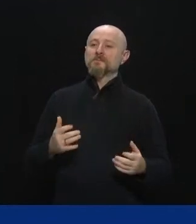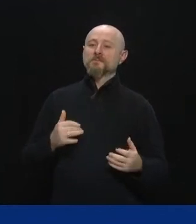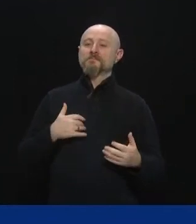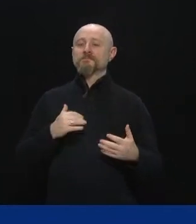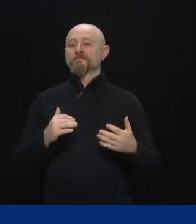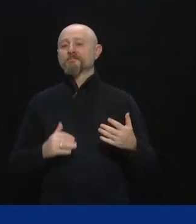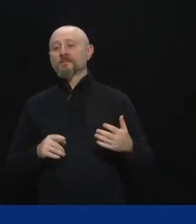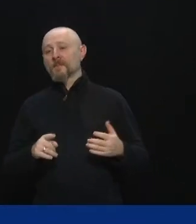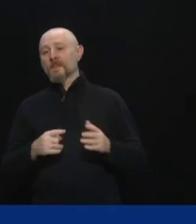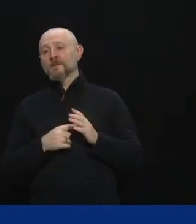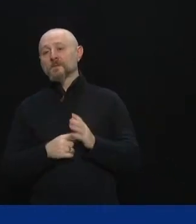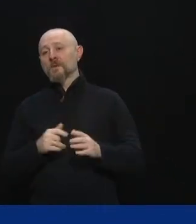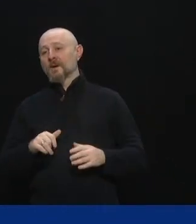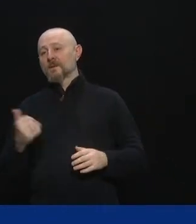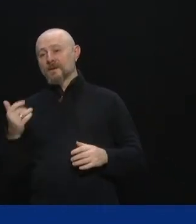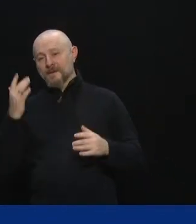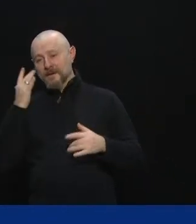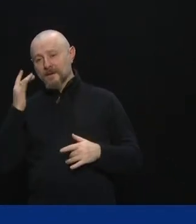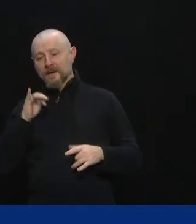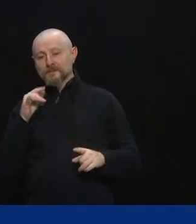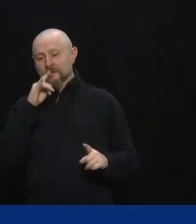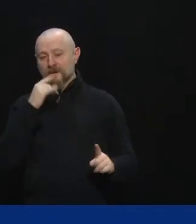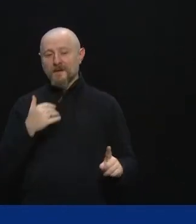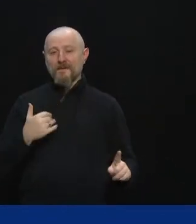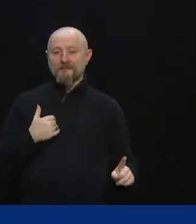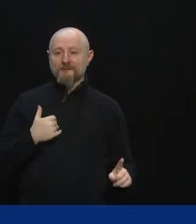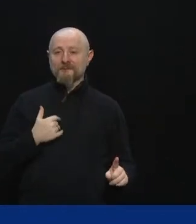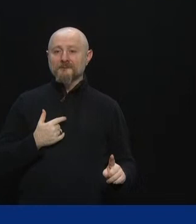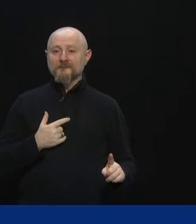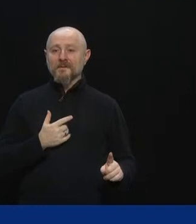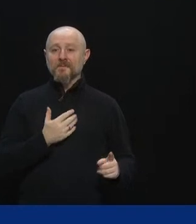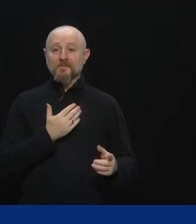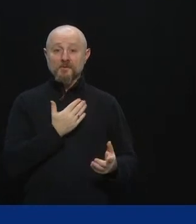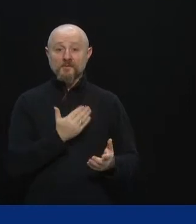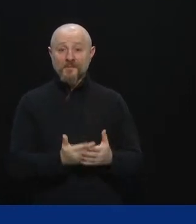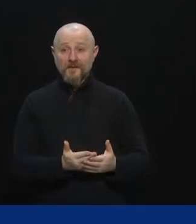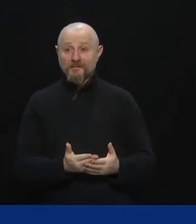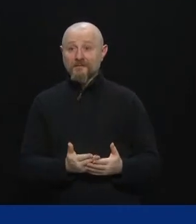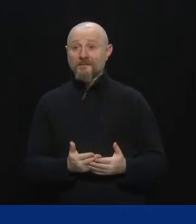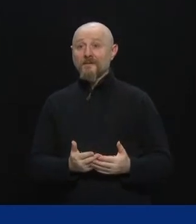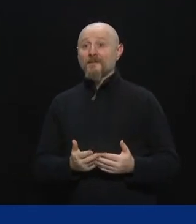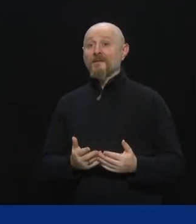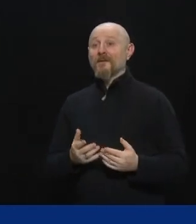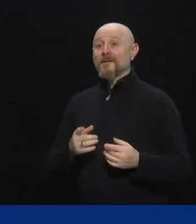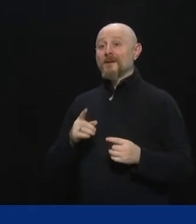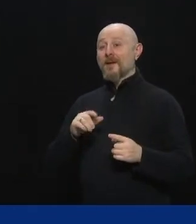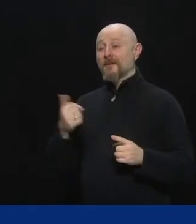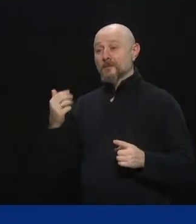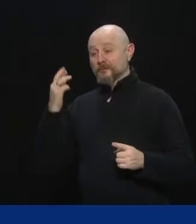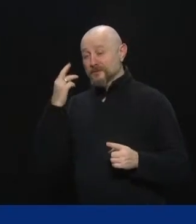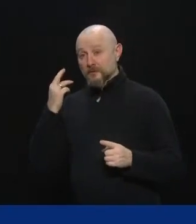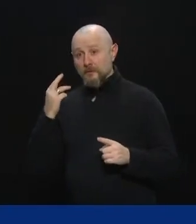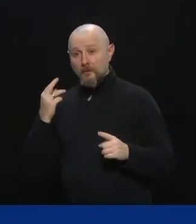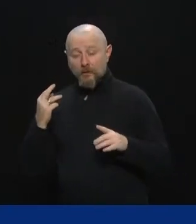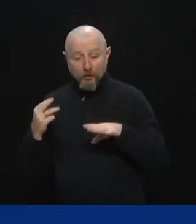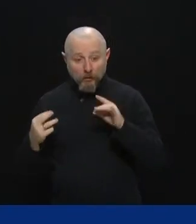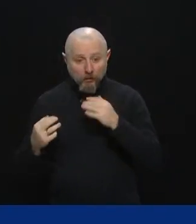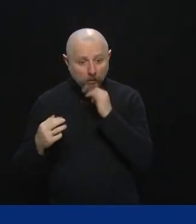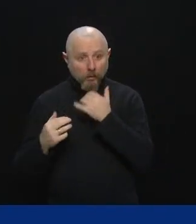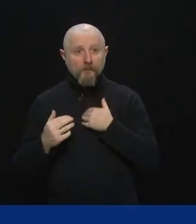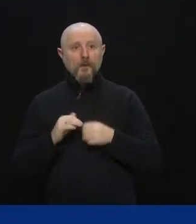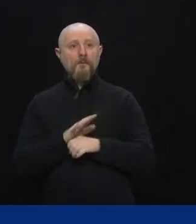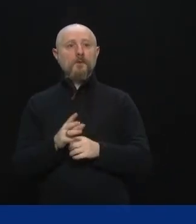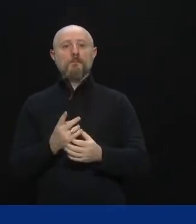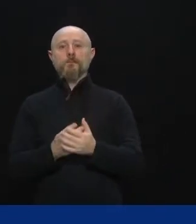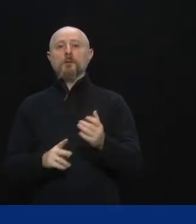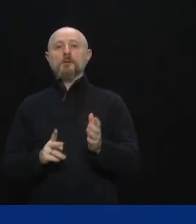other conditions that children are coming in with who have tested positive for COVID. But this is the most important thing that I